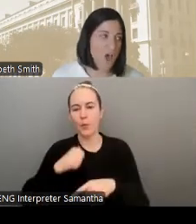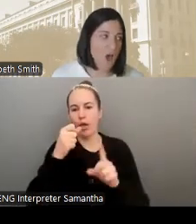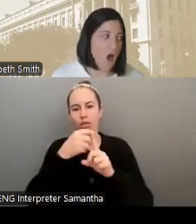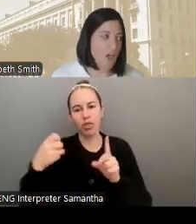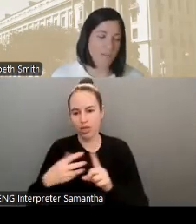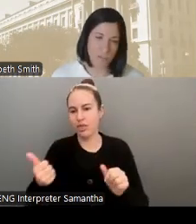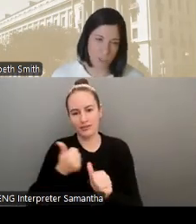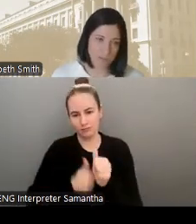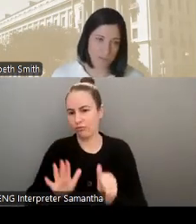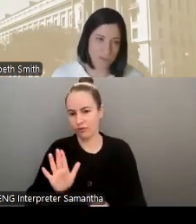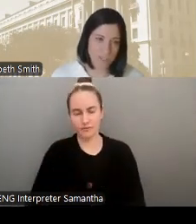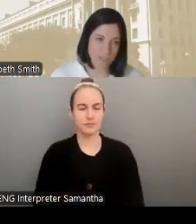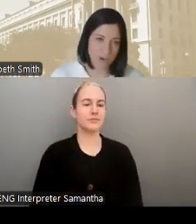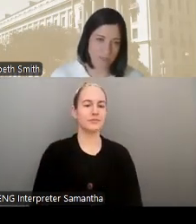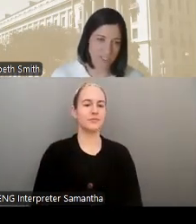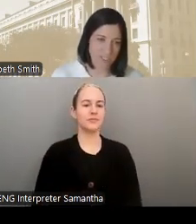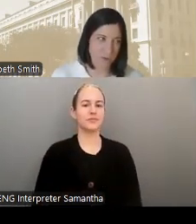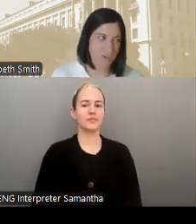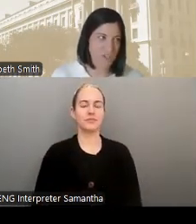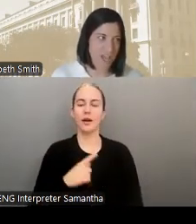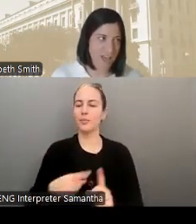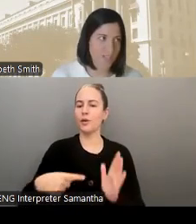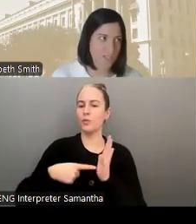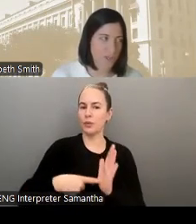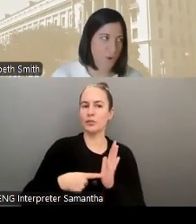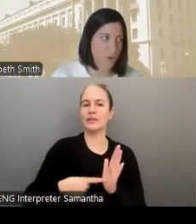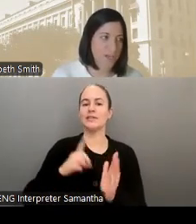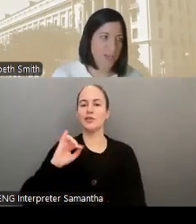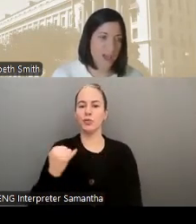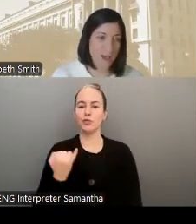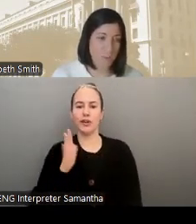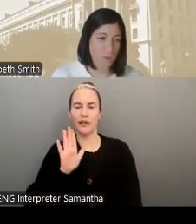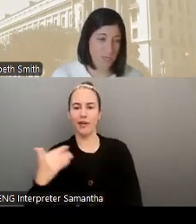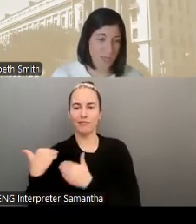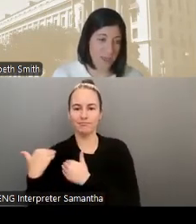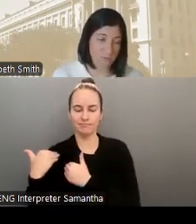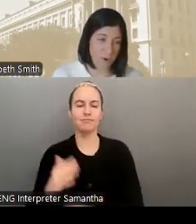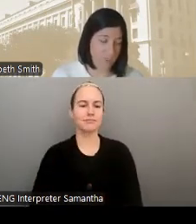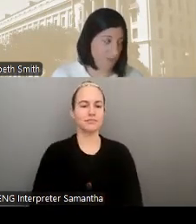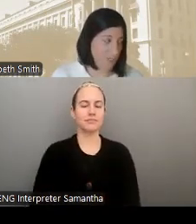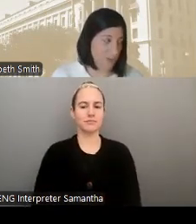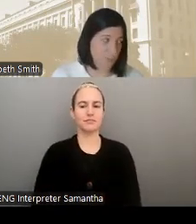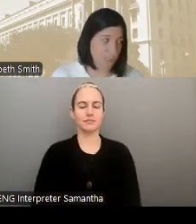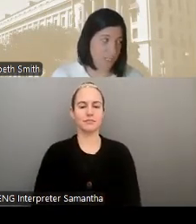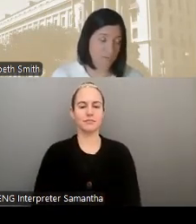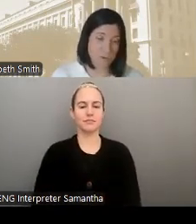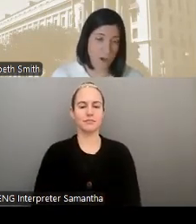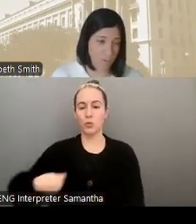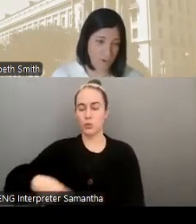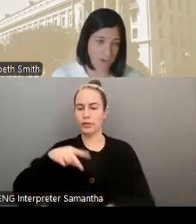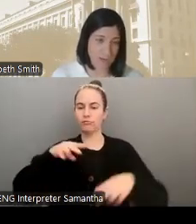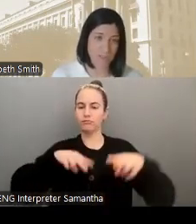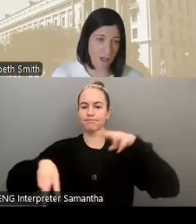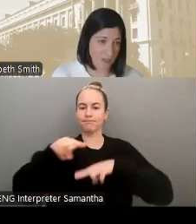represents all of the purview that the Department of Justice OIG has. So we have oversight responsibility for